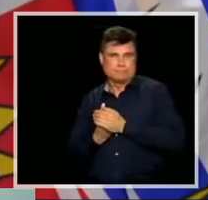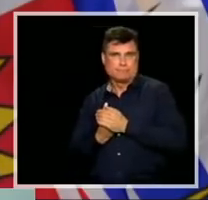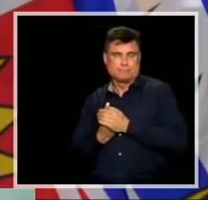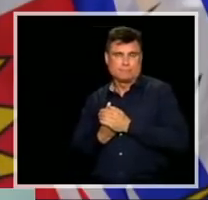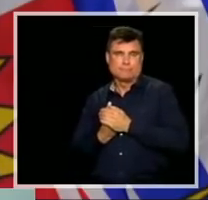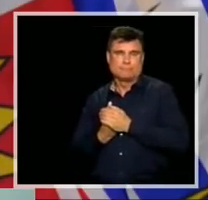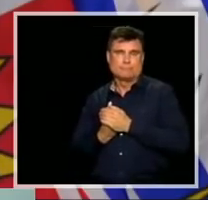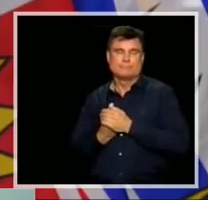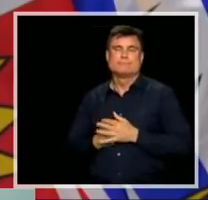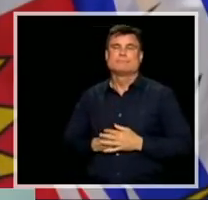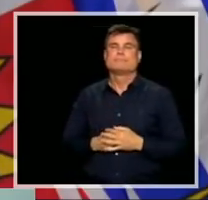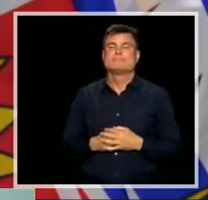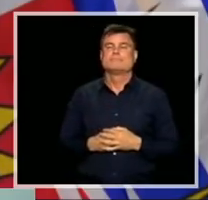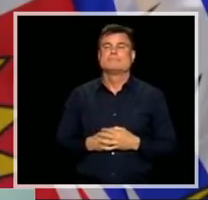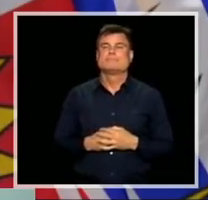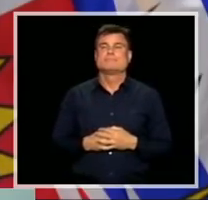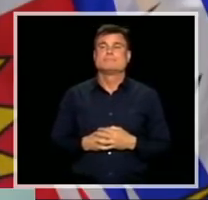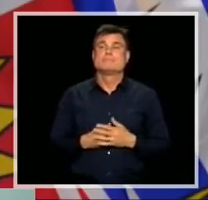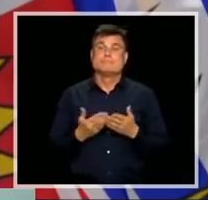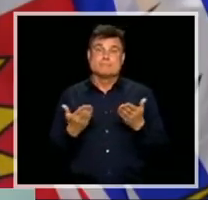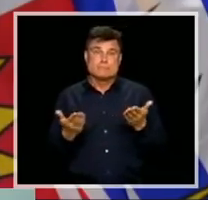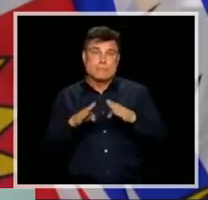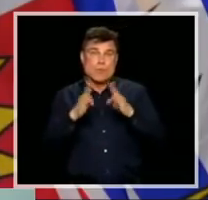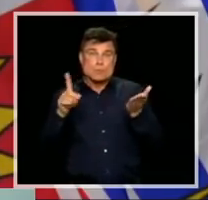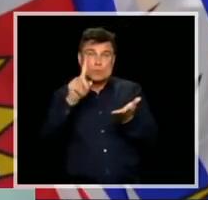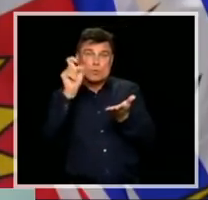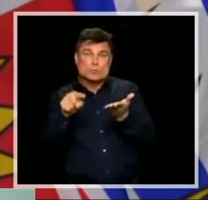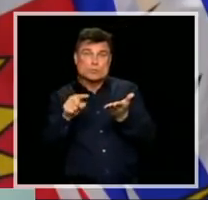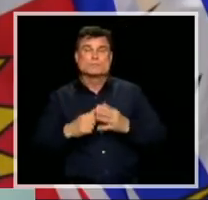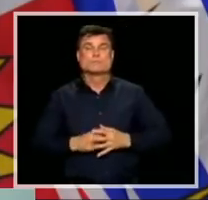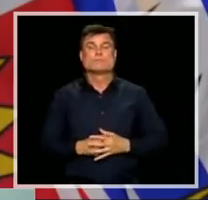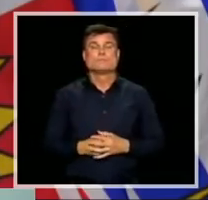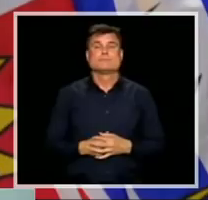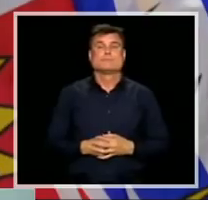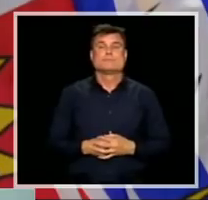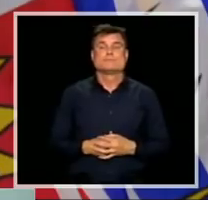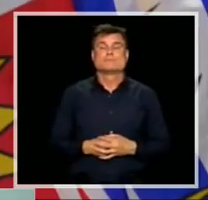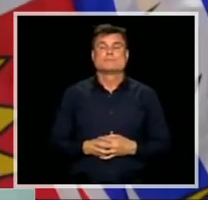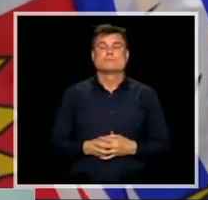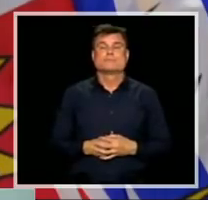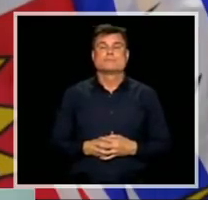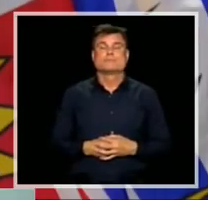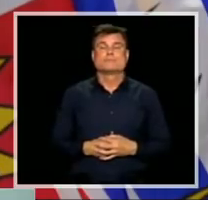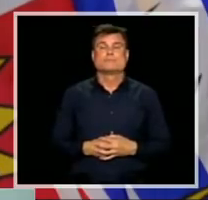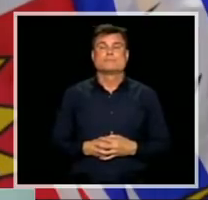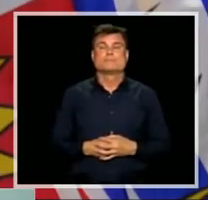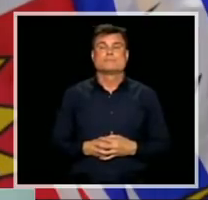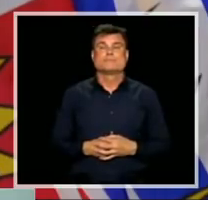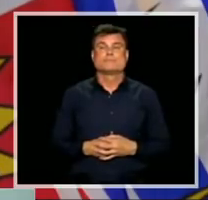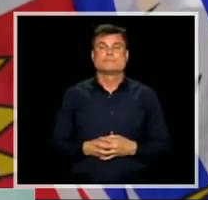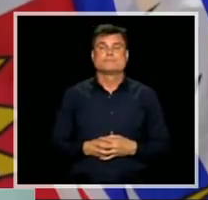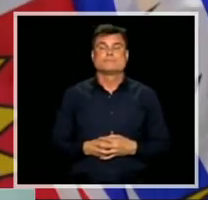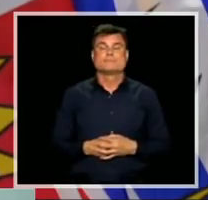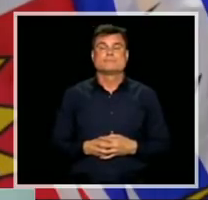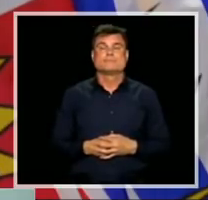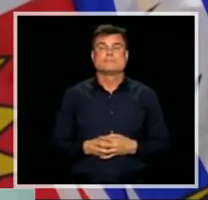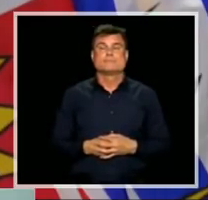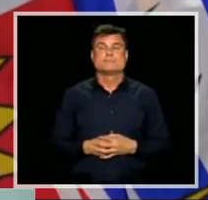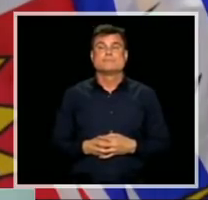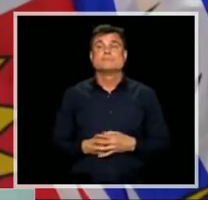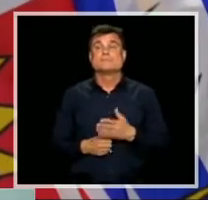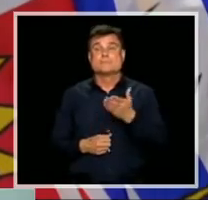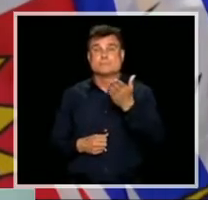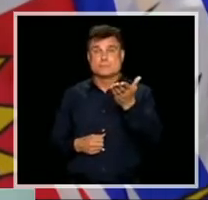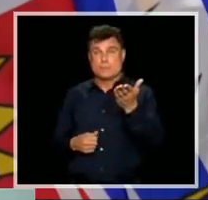here? You know, some people do have those concerns in BC. Can you touch on that? Yeah,